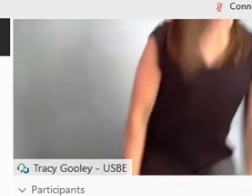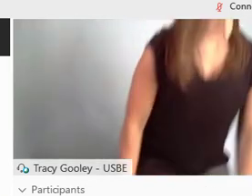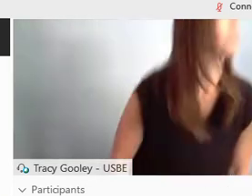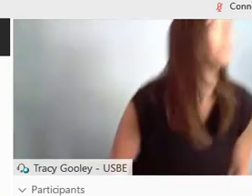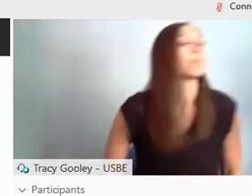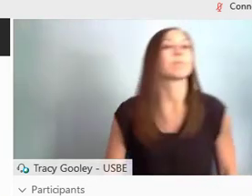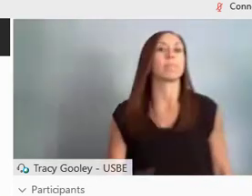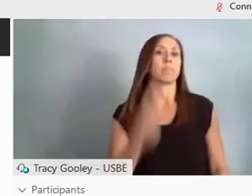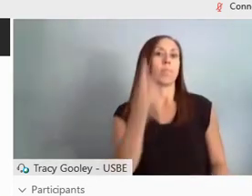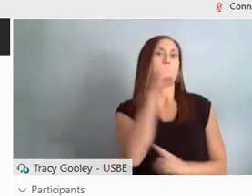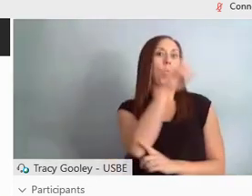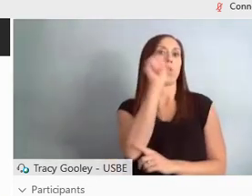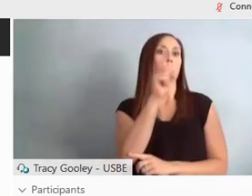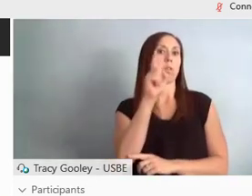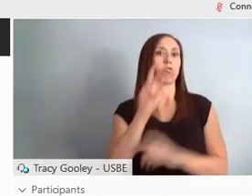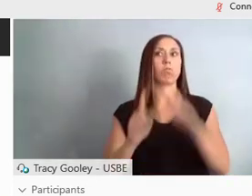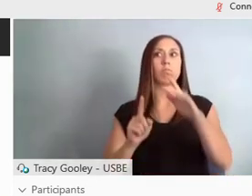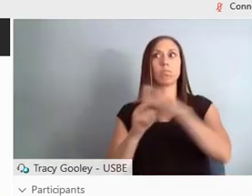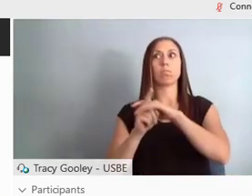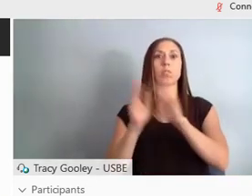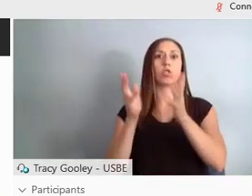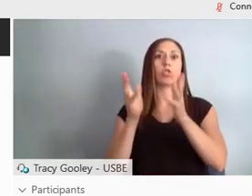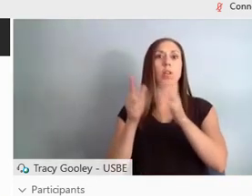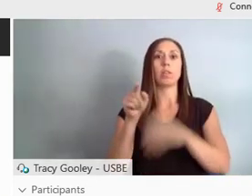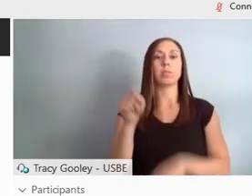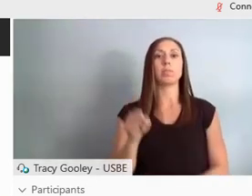Okay, there's a question